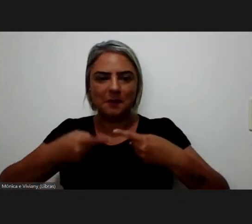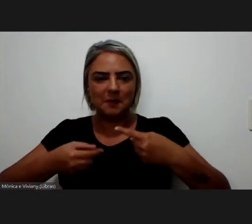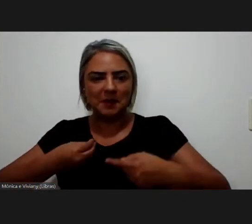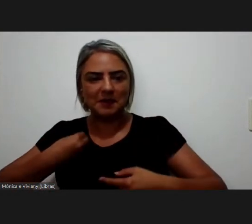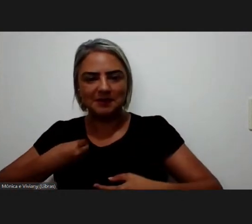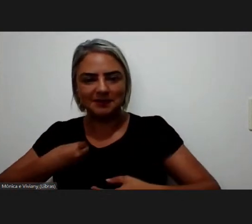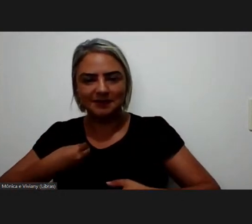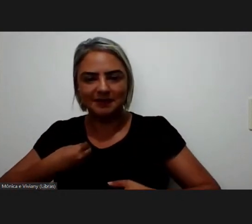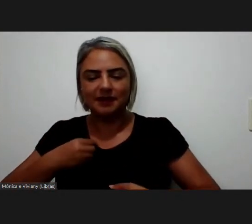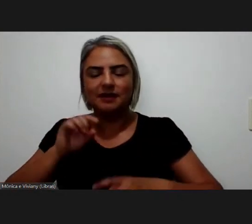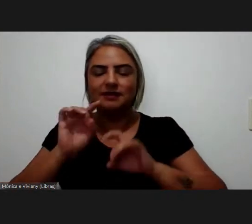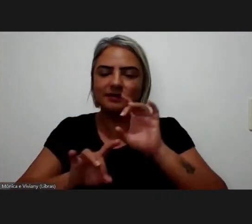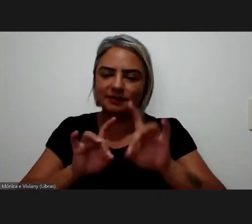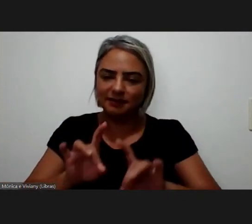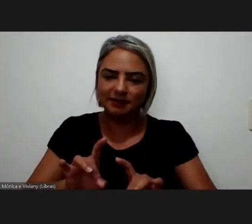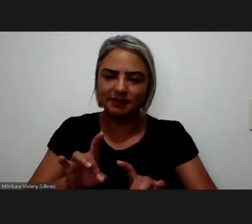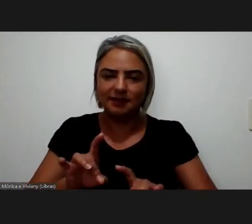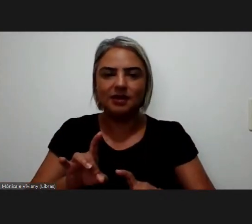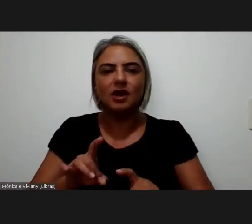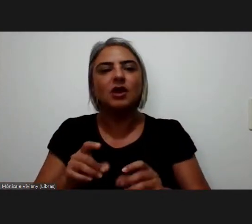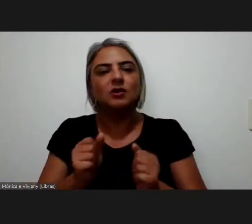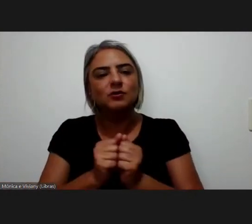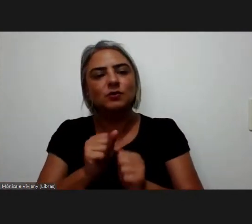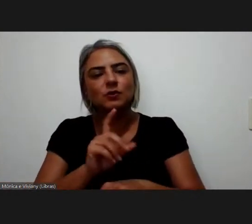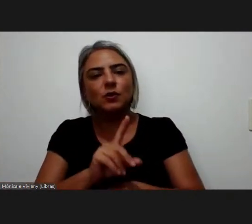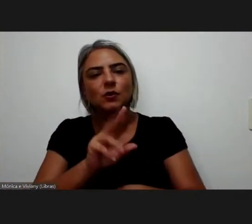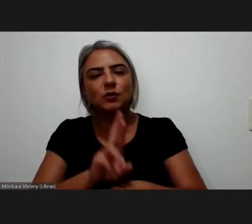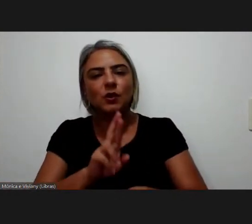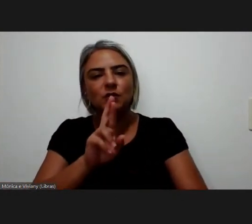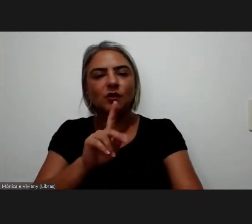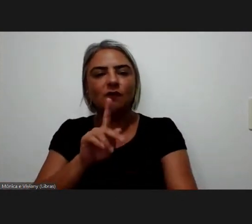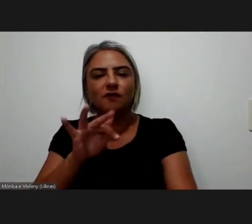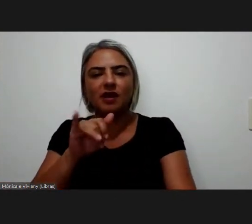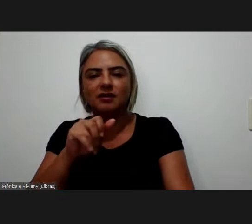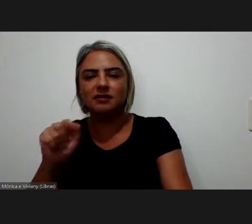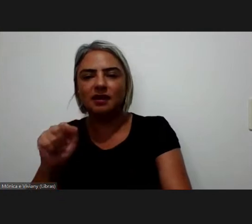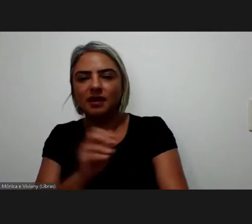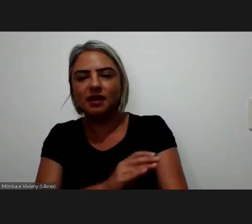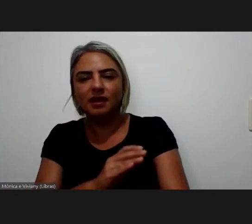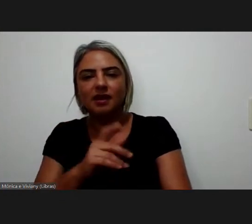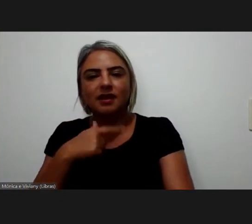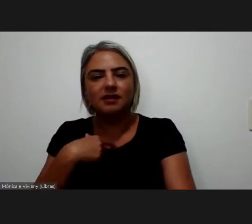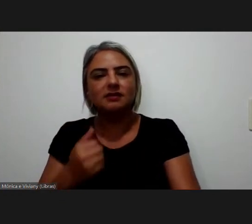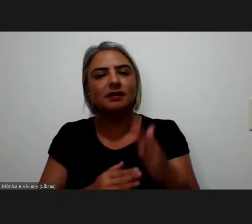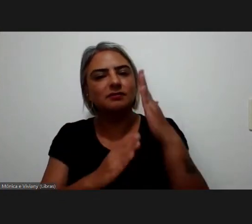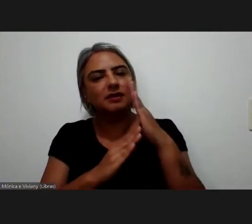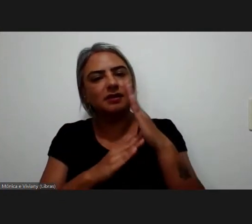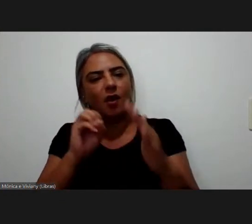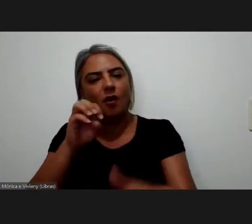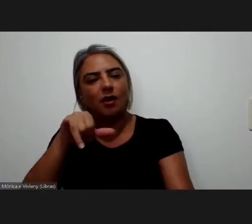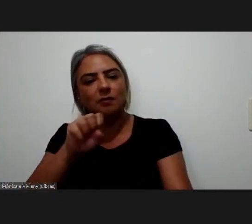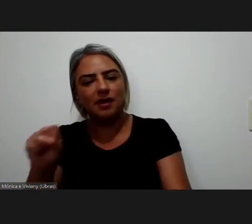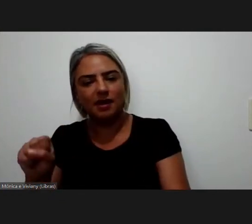participate in these discussions, especially with Dr. Francesco Branca, representative of